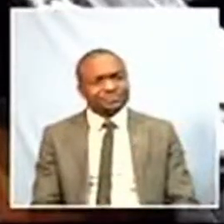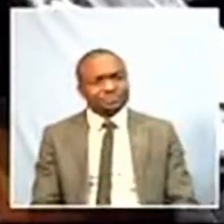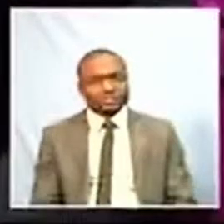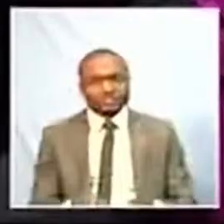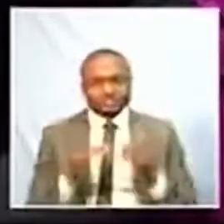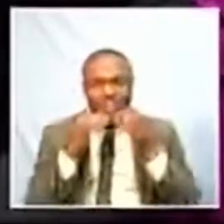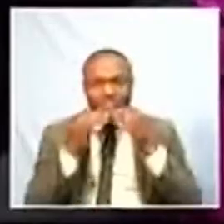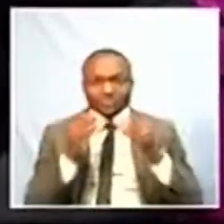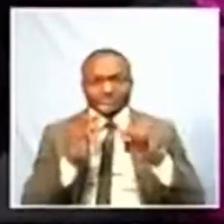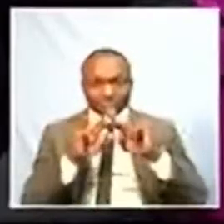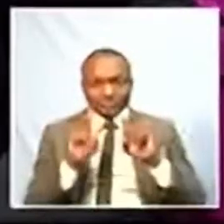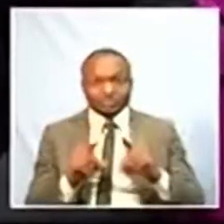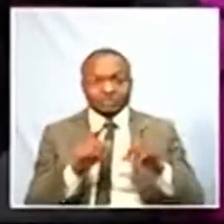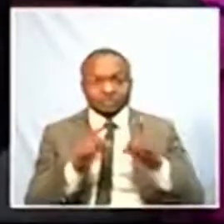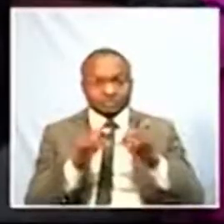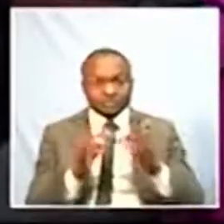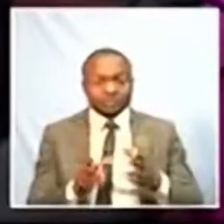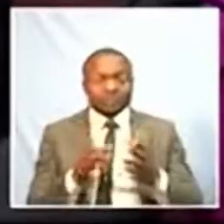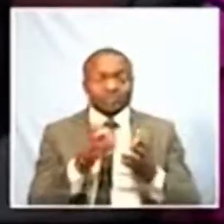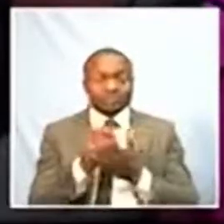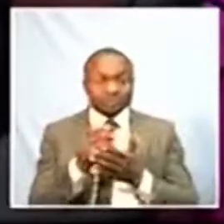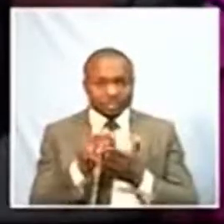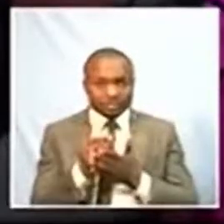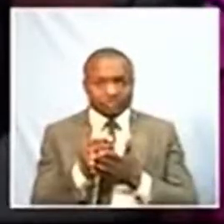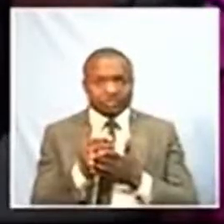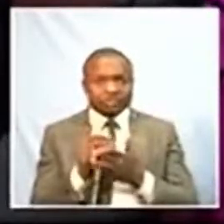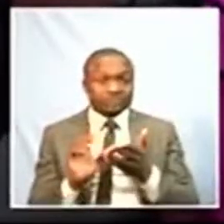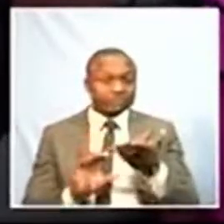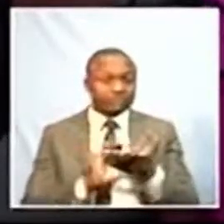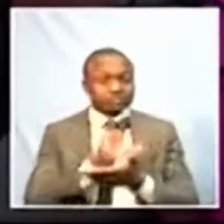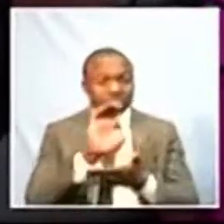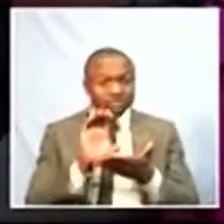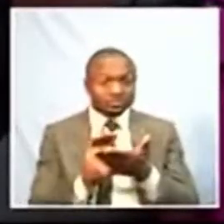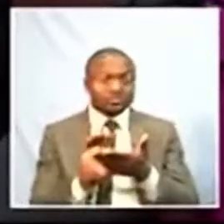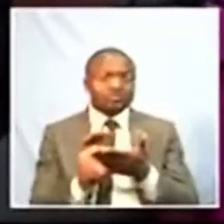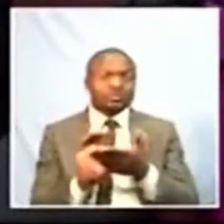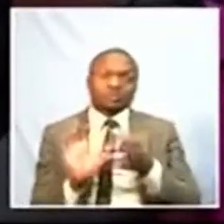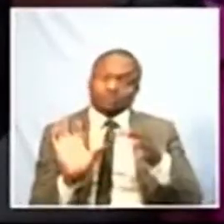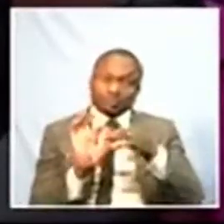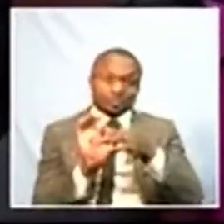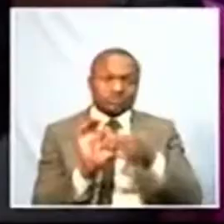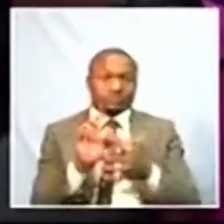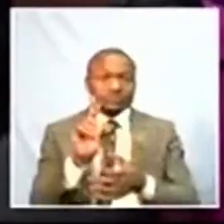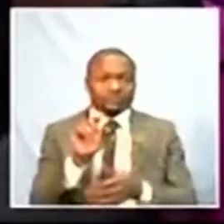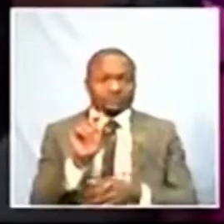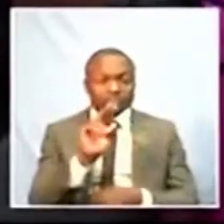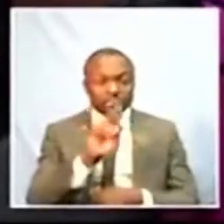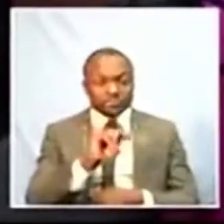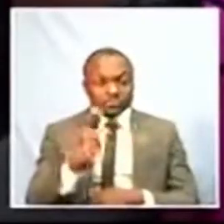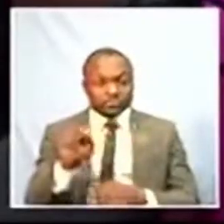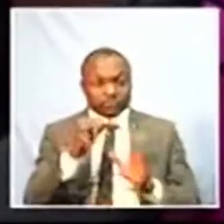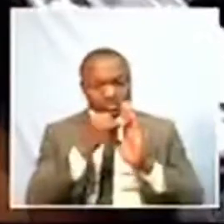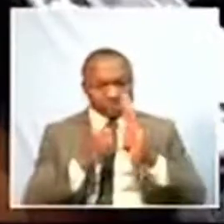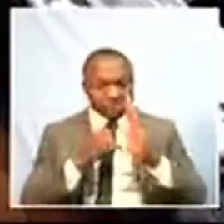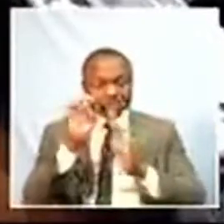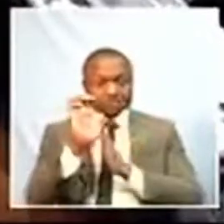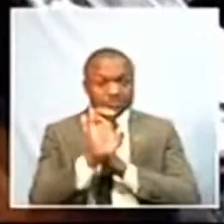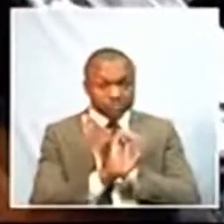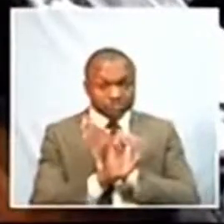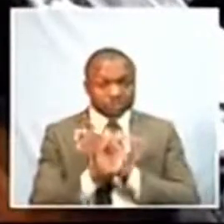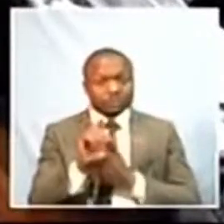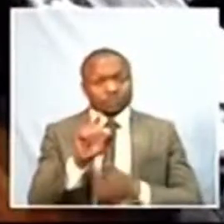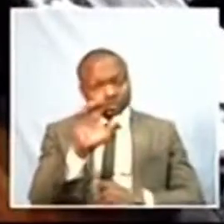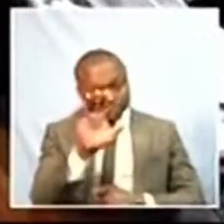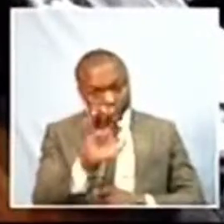Thank you, Chair. I was the Director of Finance. I went to CHOMA in 2022 June. Oh, so you were